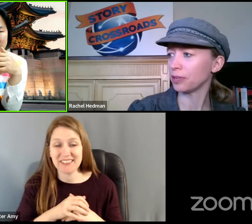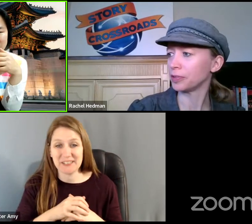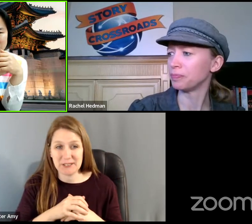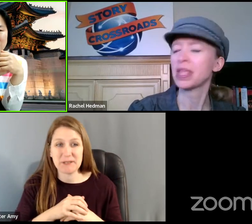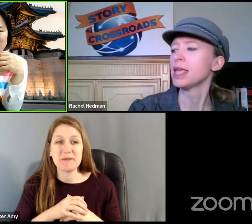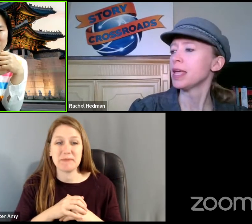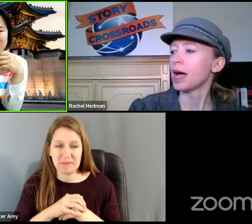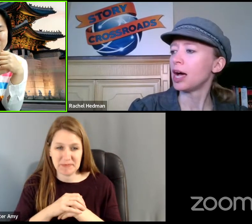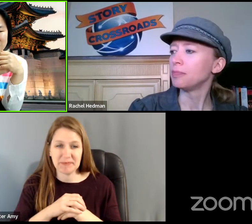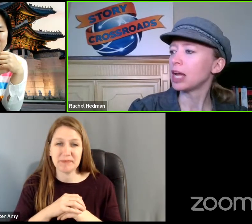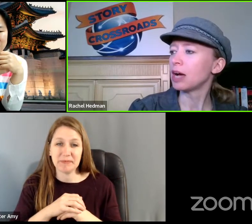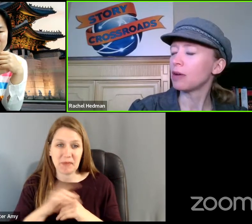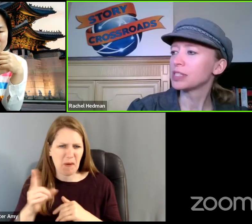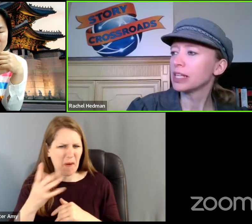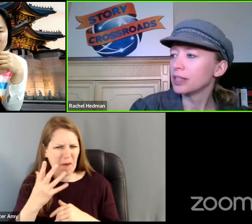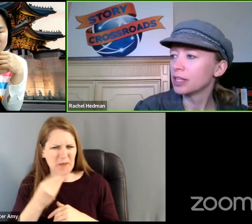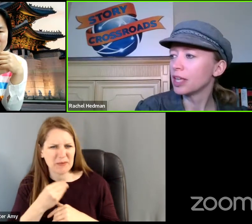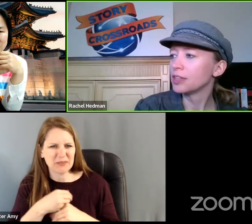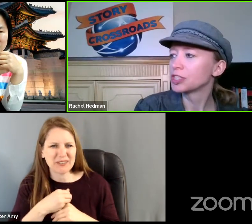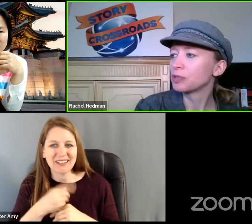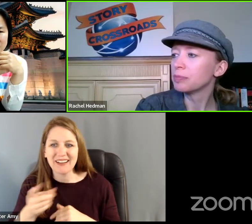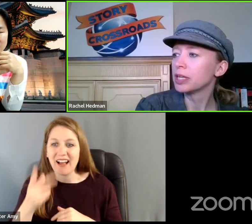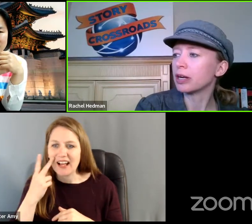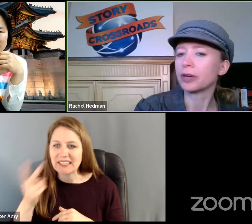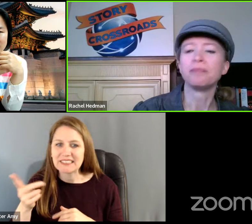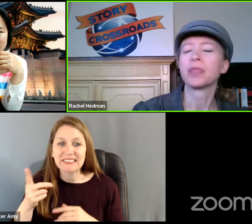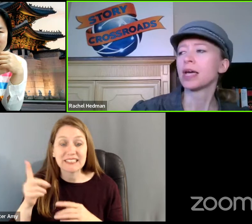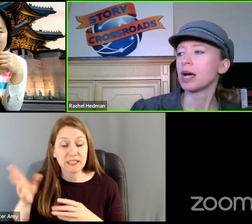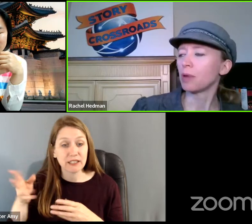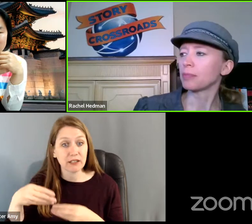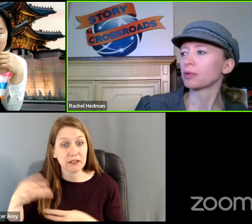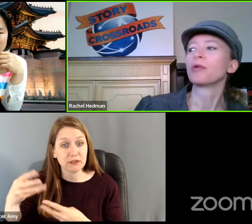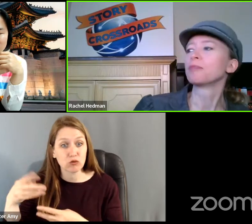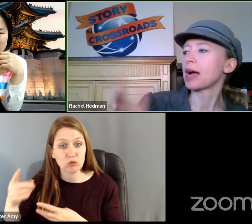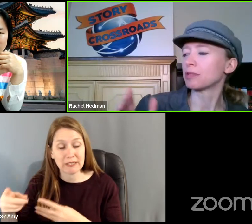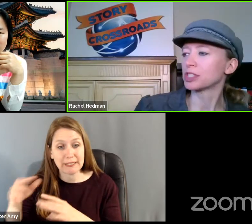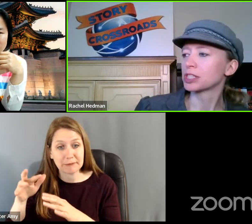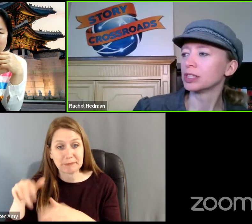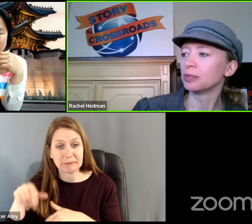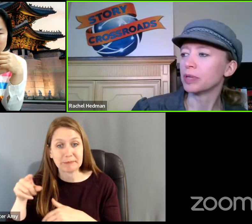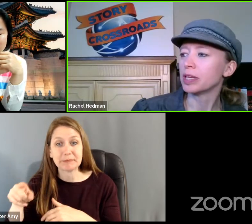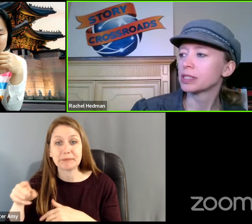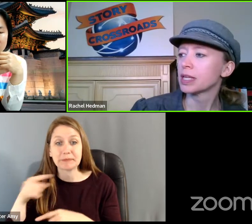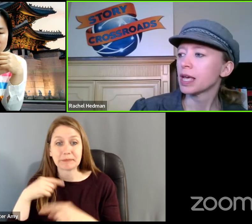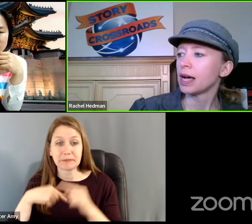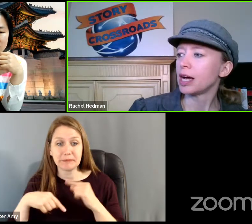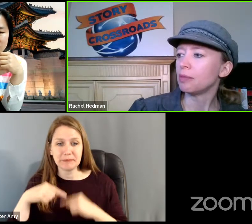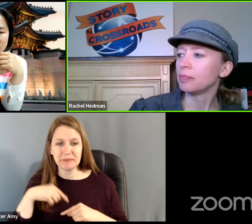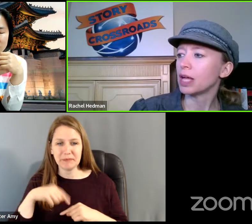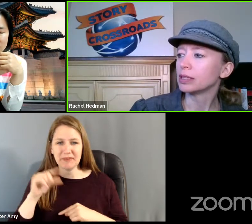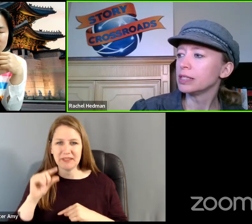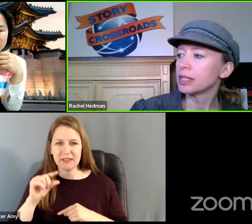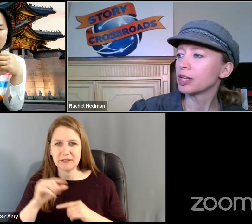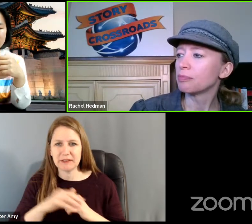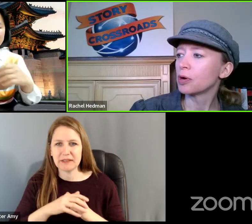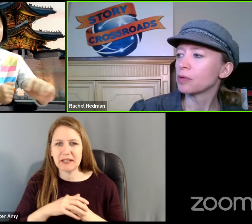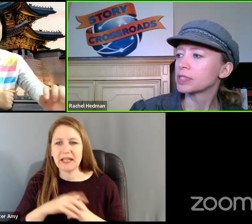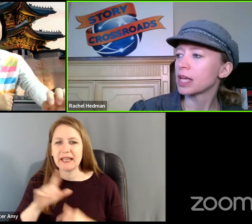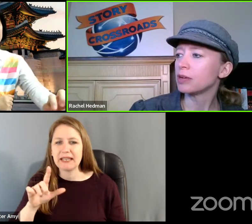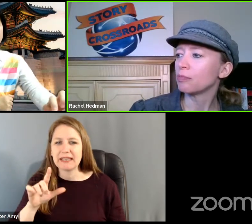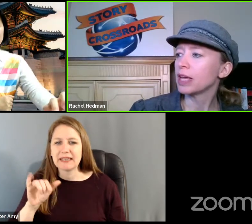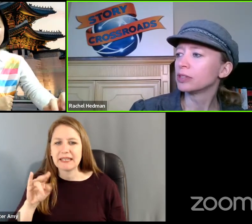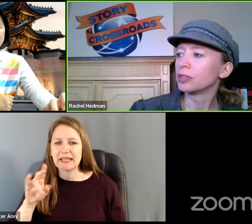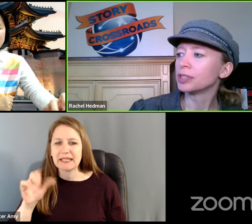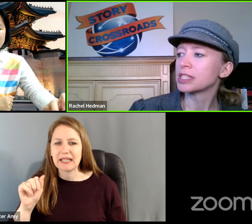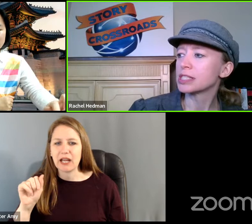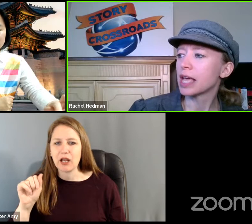Yeah. Oh, wonderful. Now I'm seeing in the stream here, I'm going backwards just a little bit. Linda Yamoto